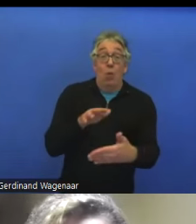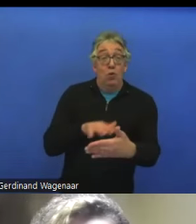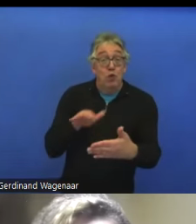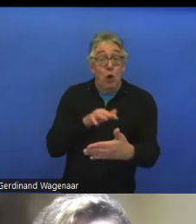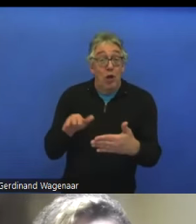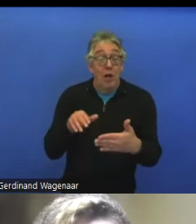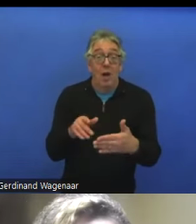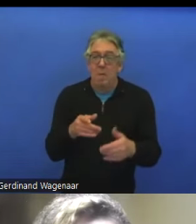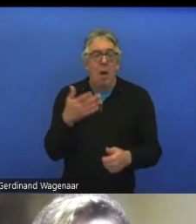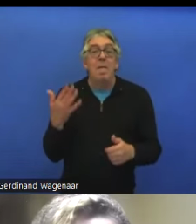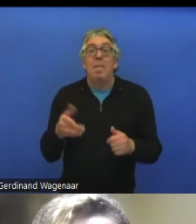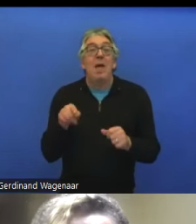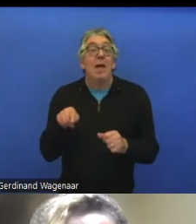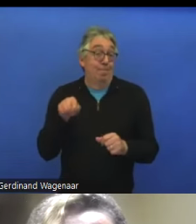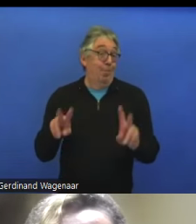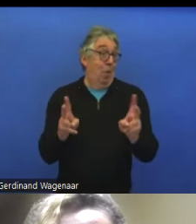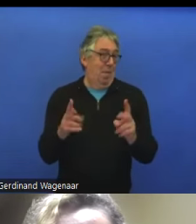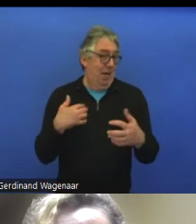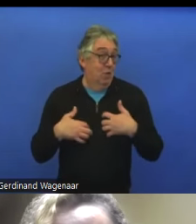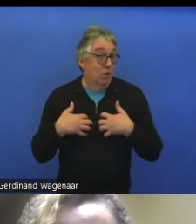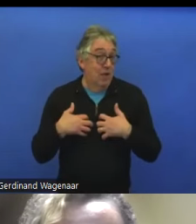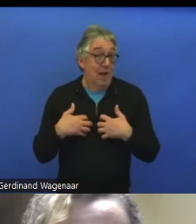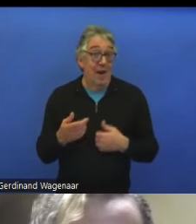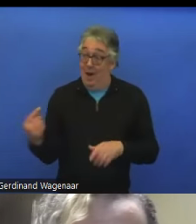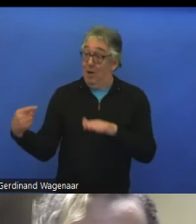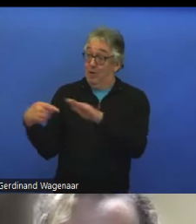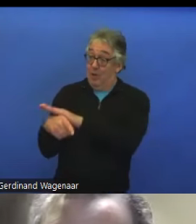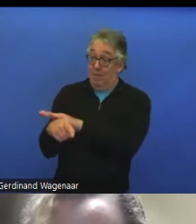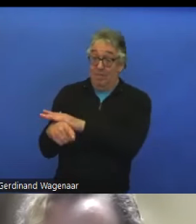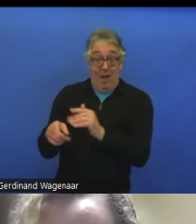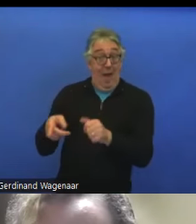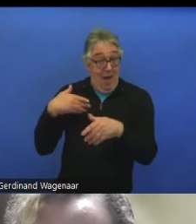coming period. Over to you, Matilde.